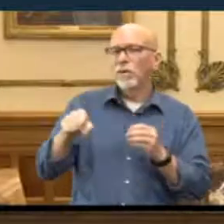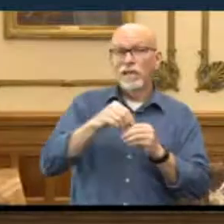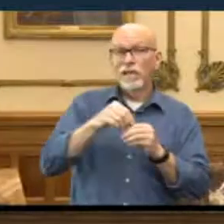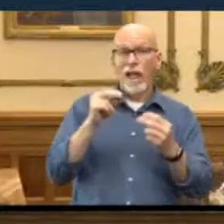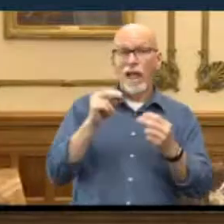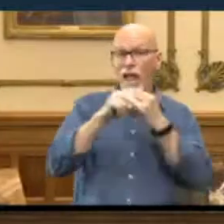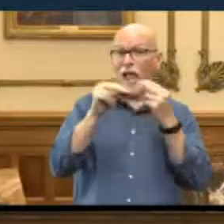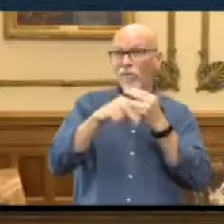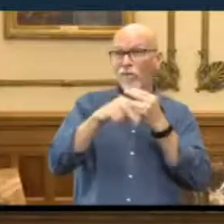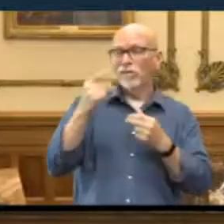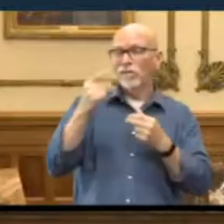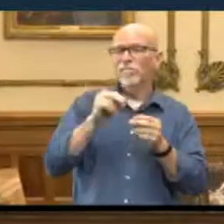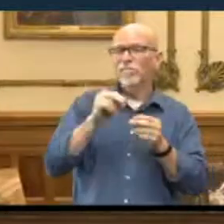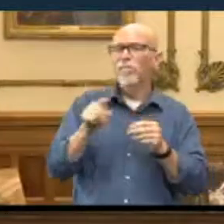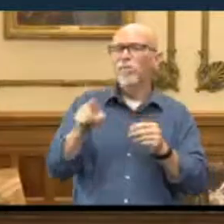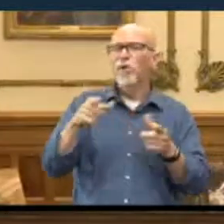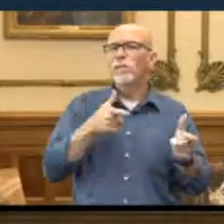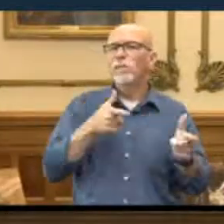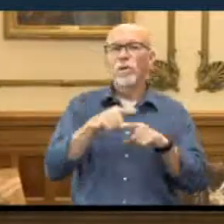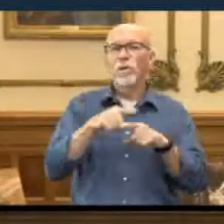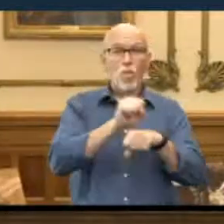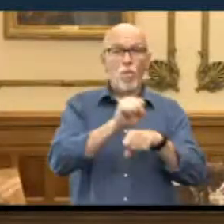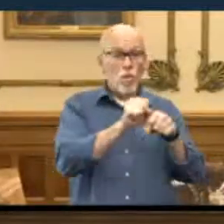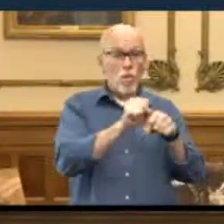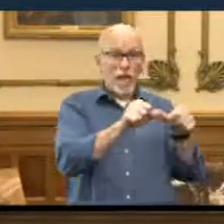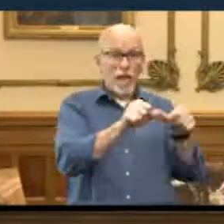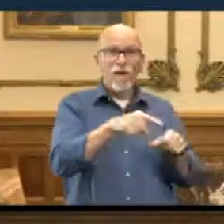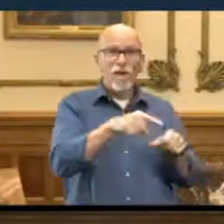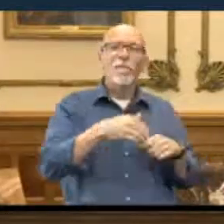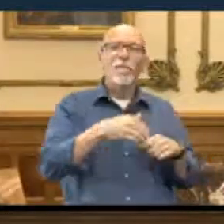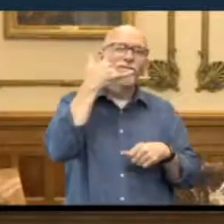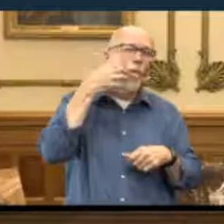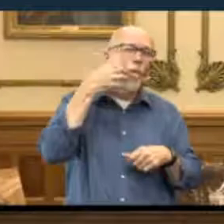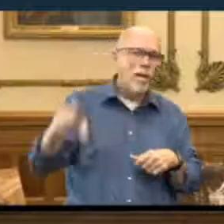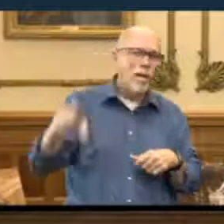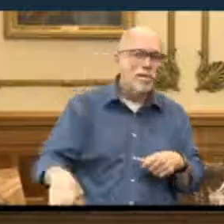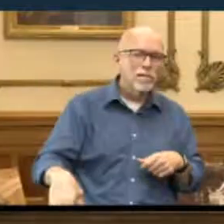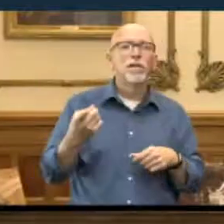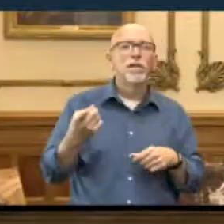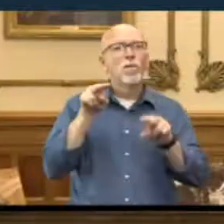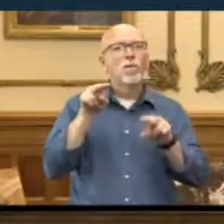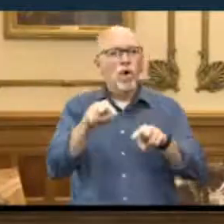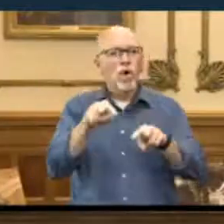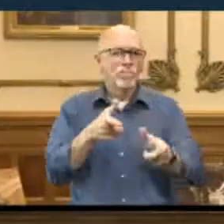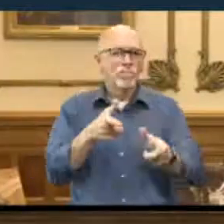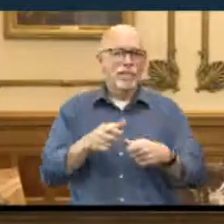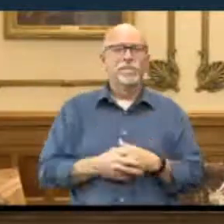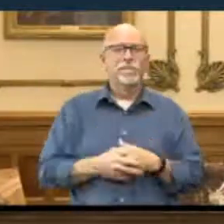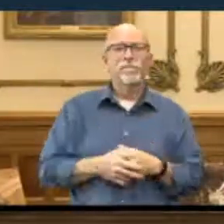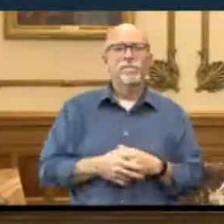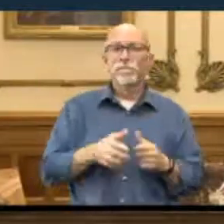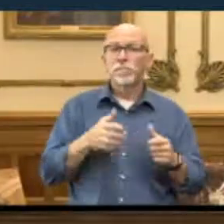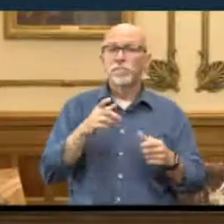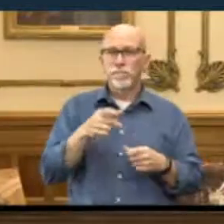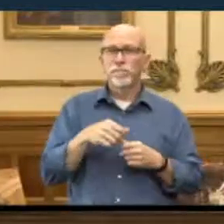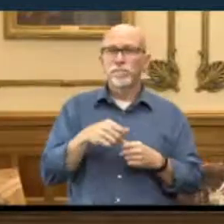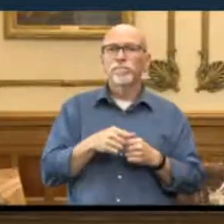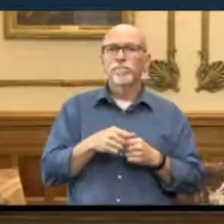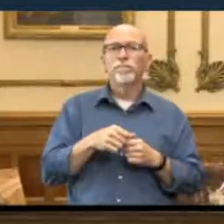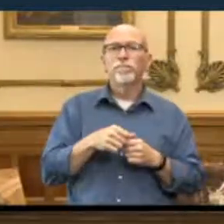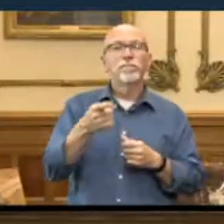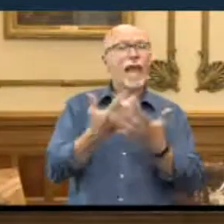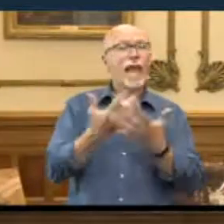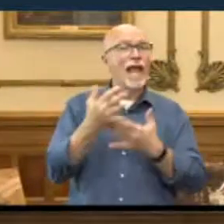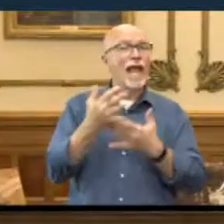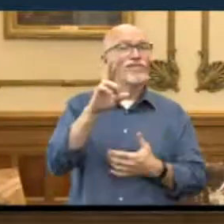so speeds are up, but especially in those work zones. Put the phones down and watch our speeds. Speaking of